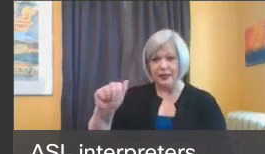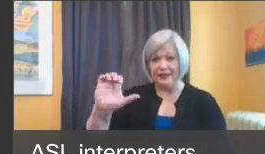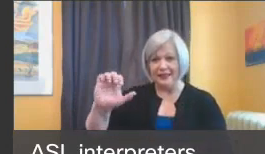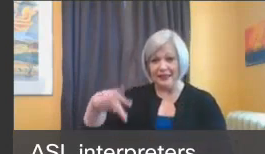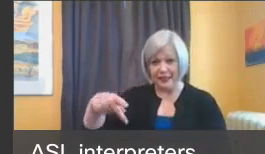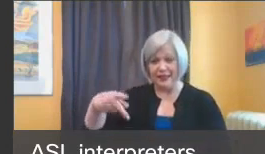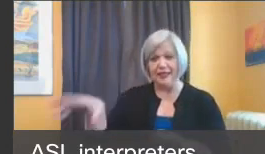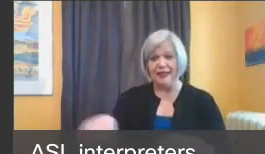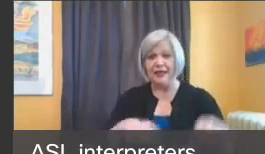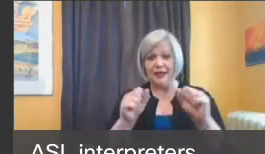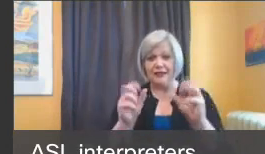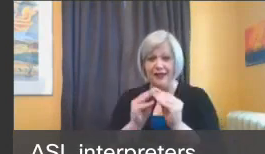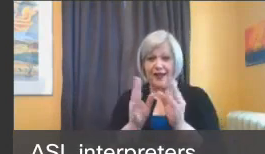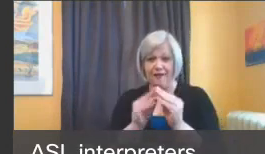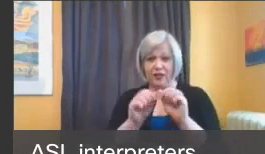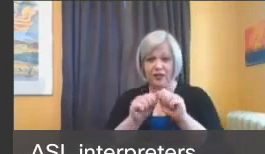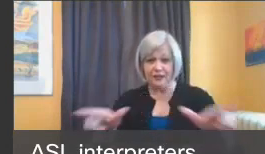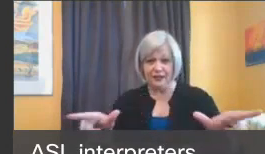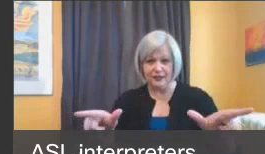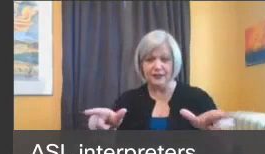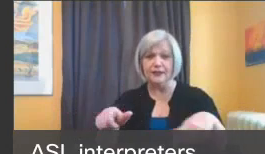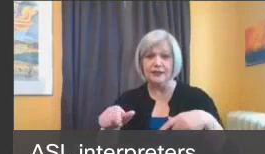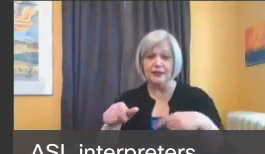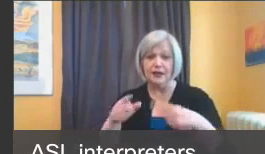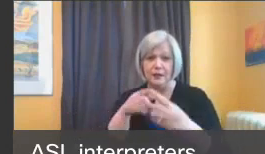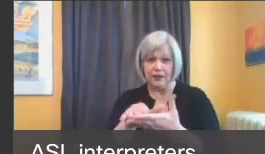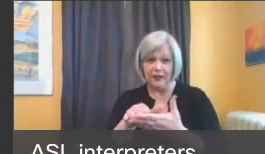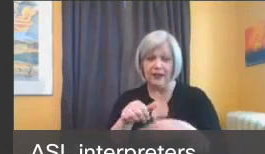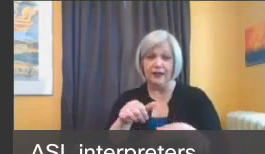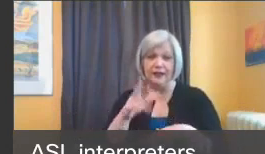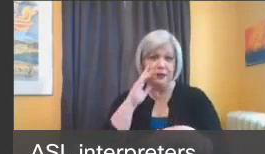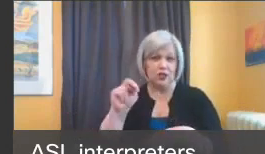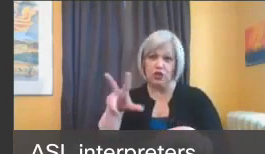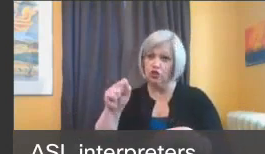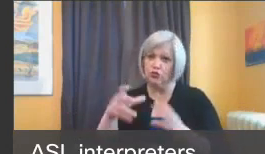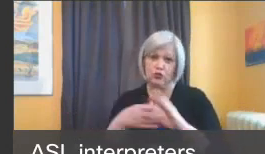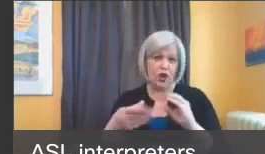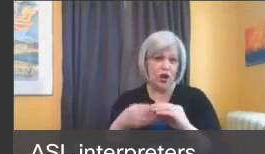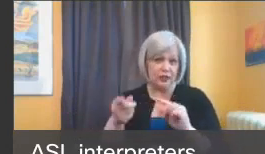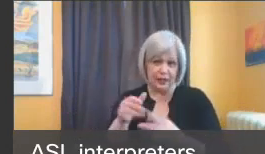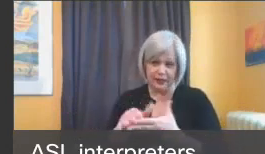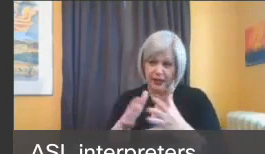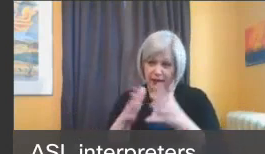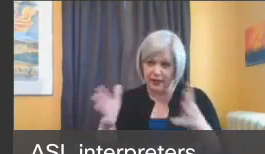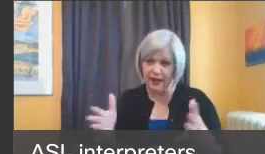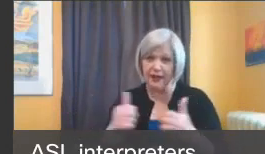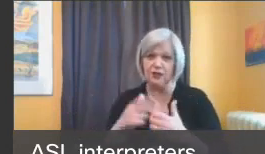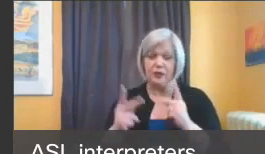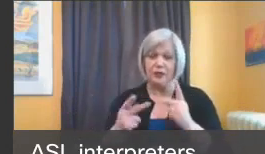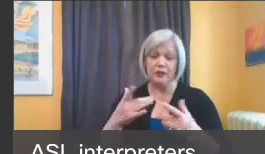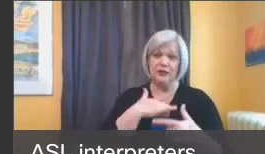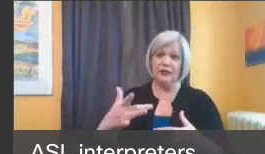they were there. It was in all the press. So I think very